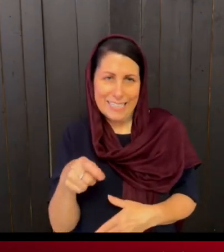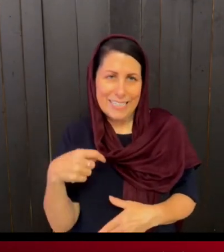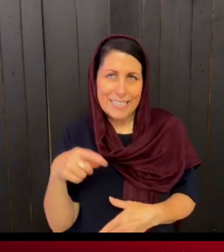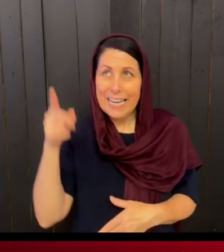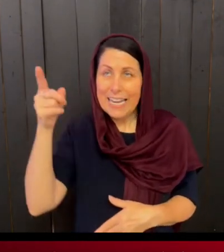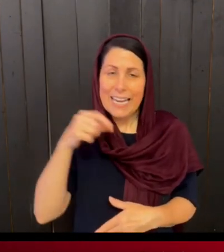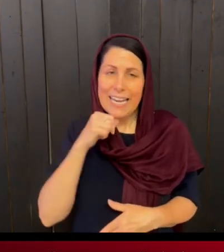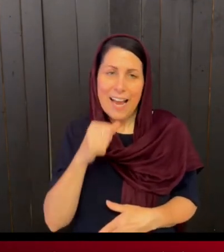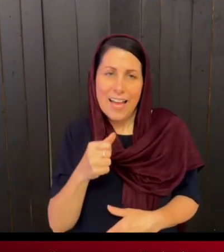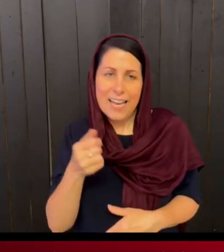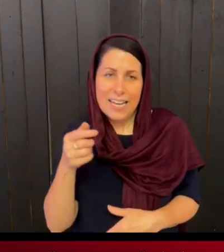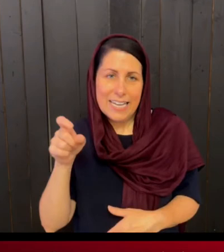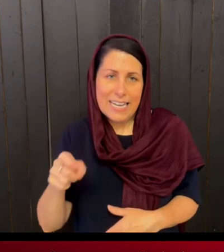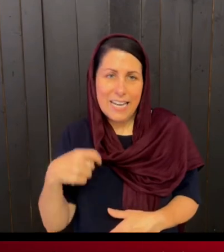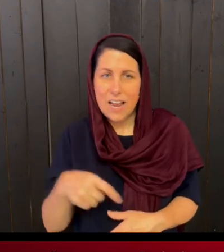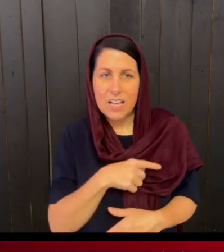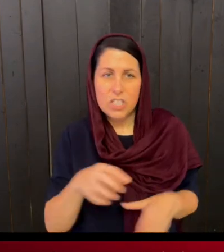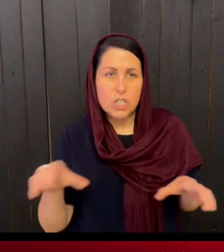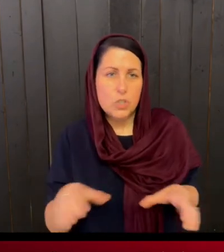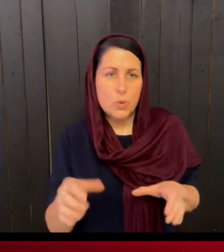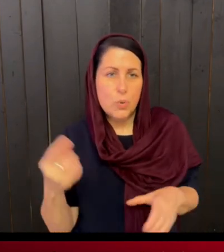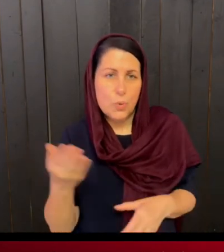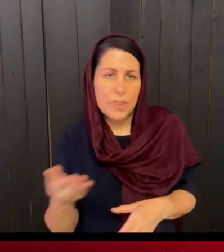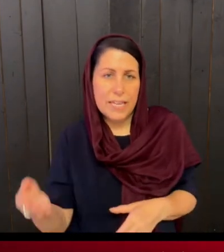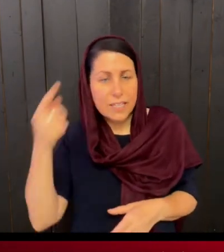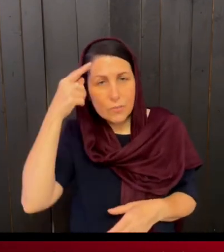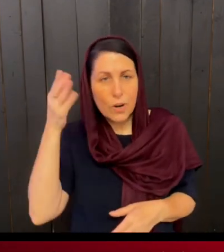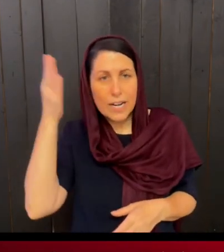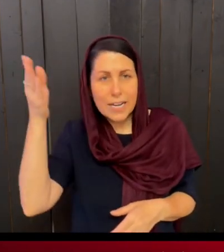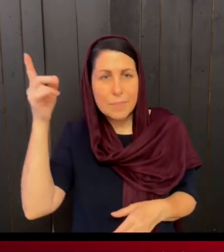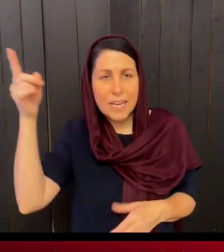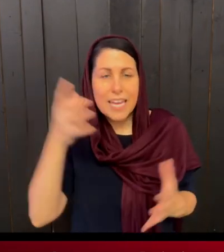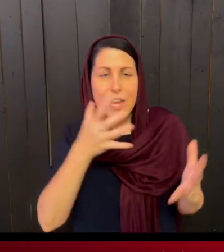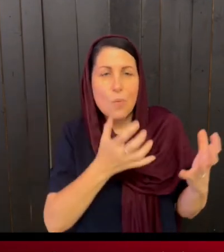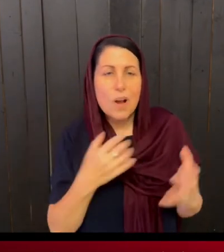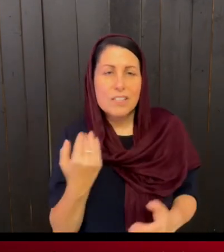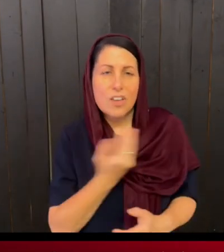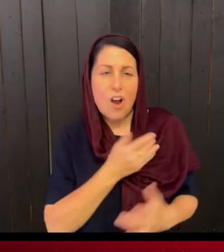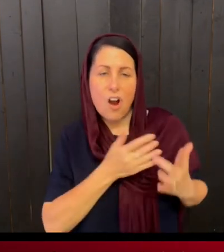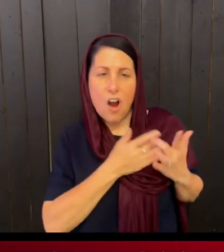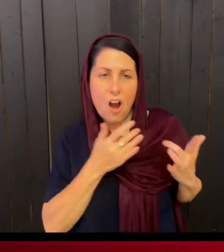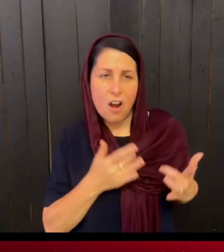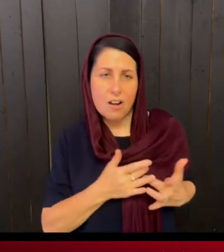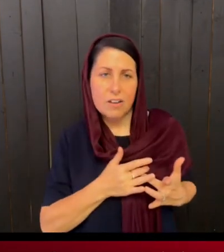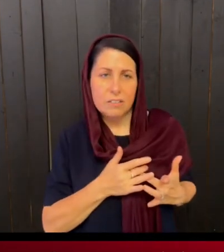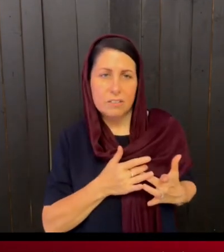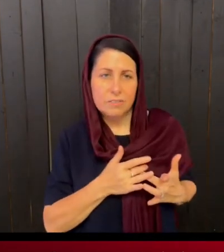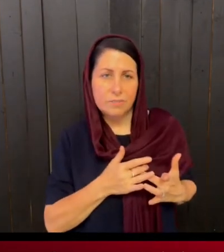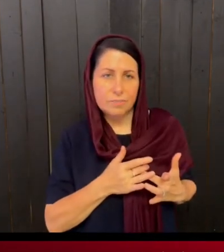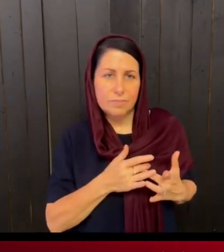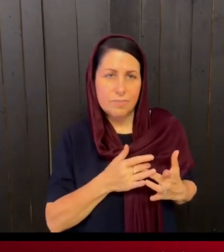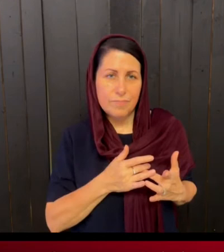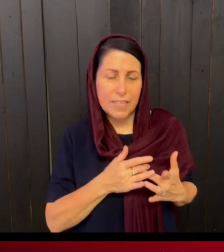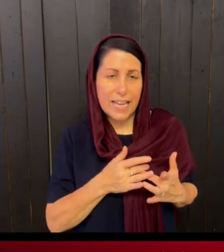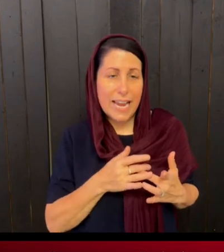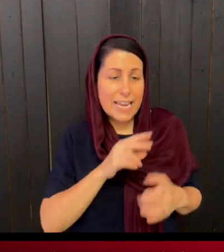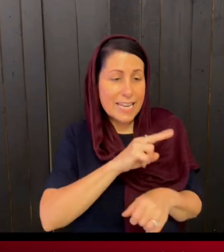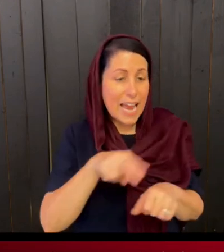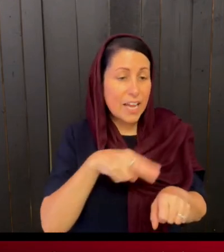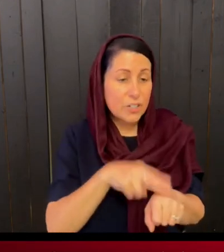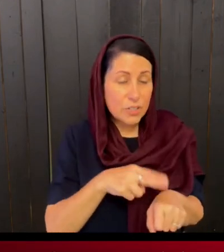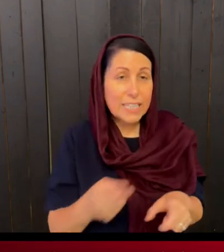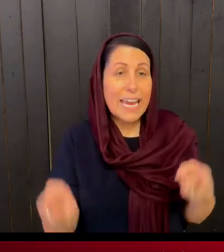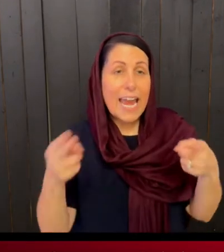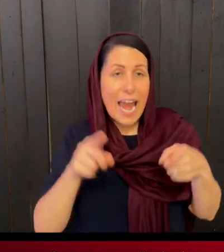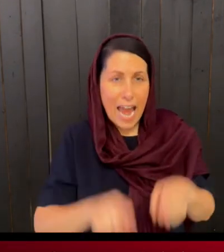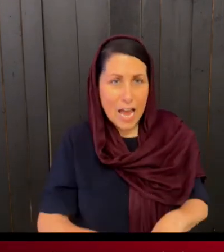for him. He doesn't need that, but he just wants our hearts. And then as a natural outpouring, we will